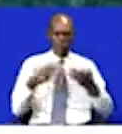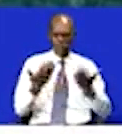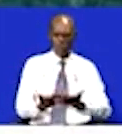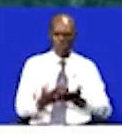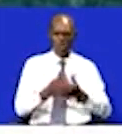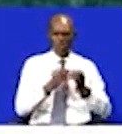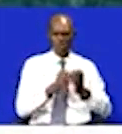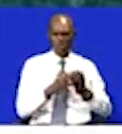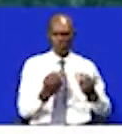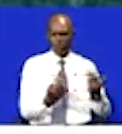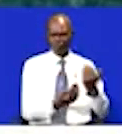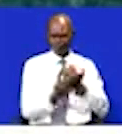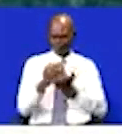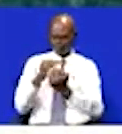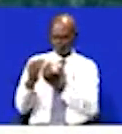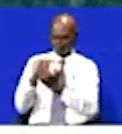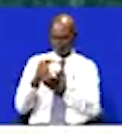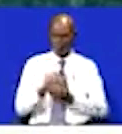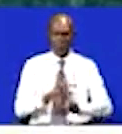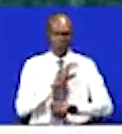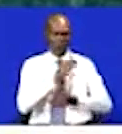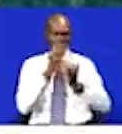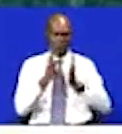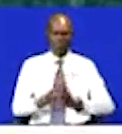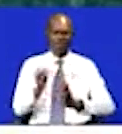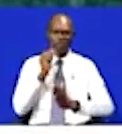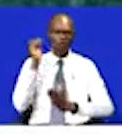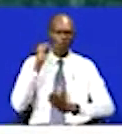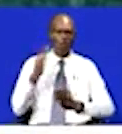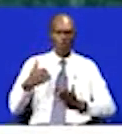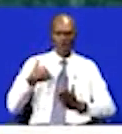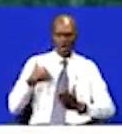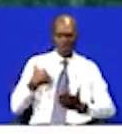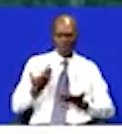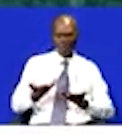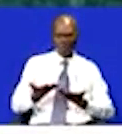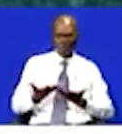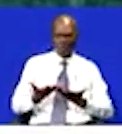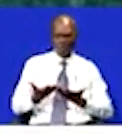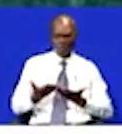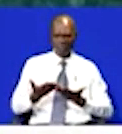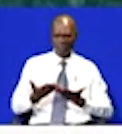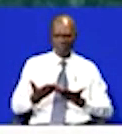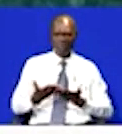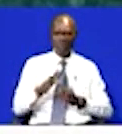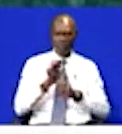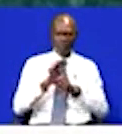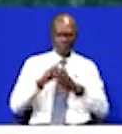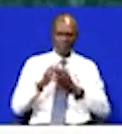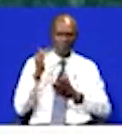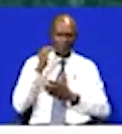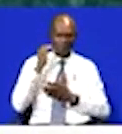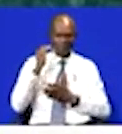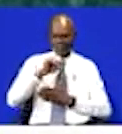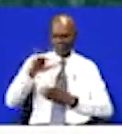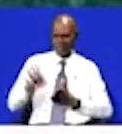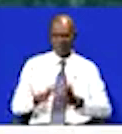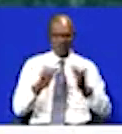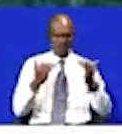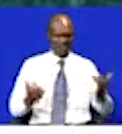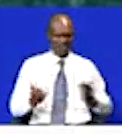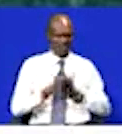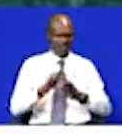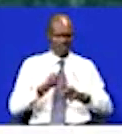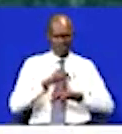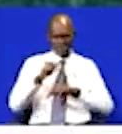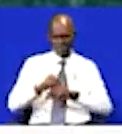irite nyithindo mago maonge miechgi ting'o kwan nyithindo mano moheo gi kaunti masia. Sani to koro